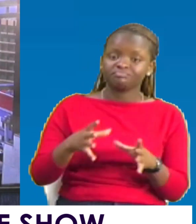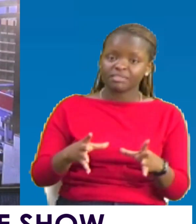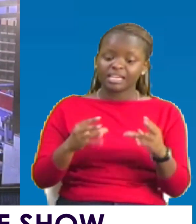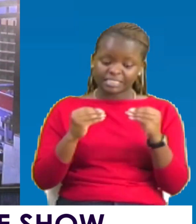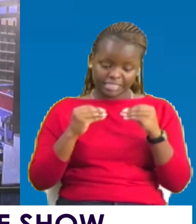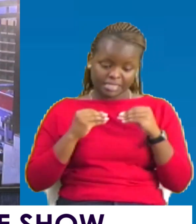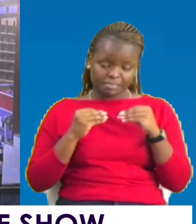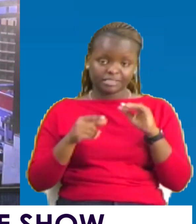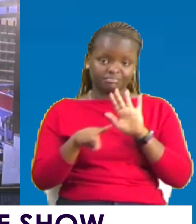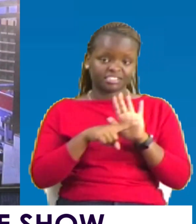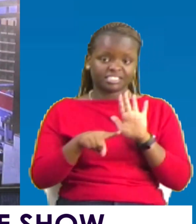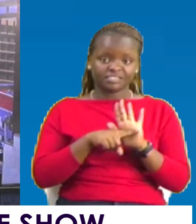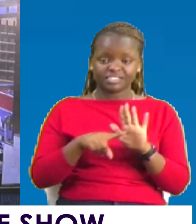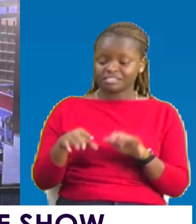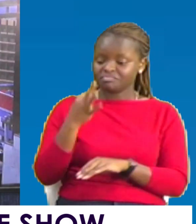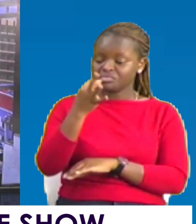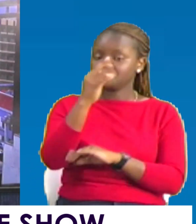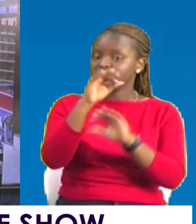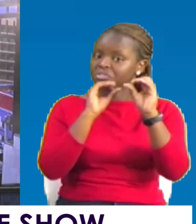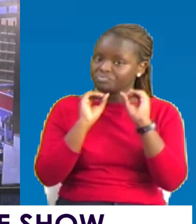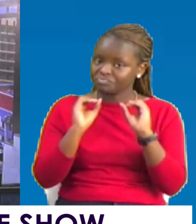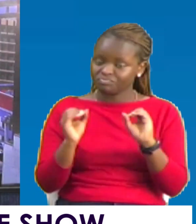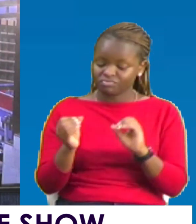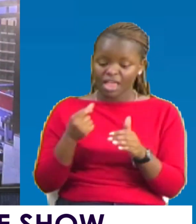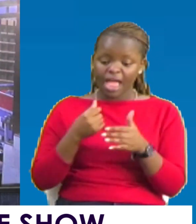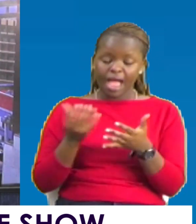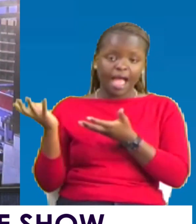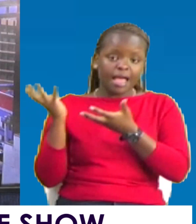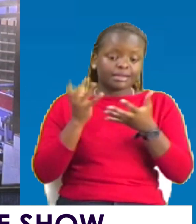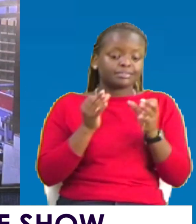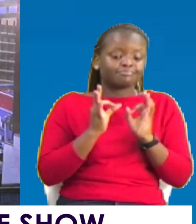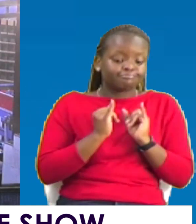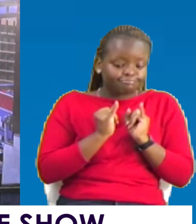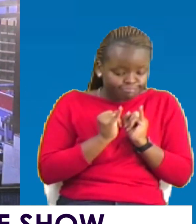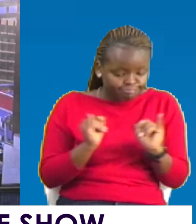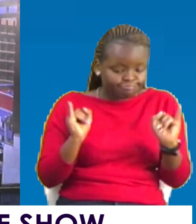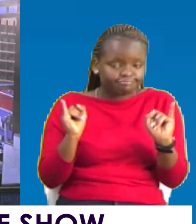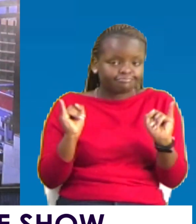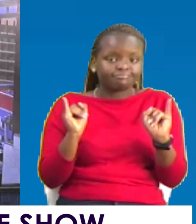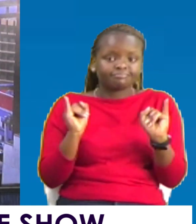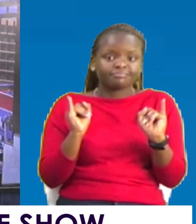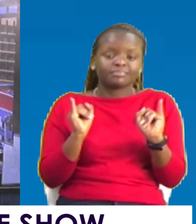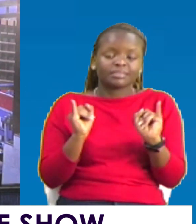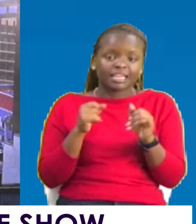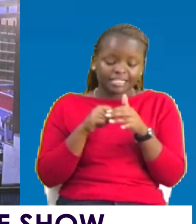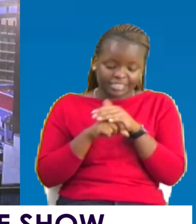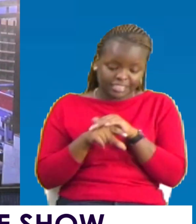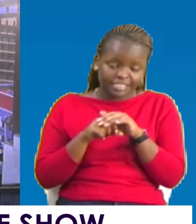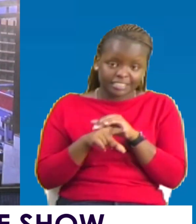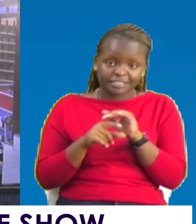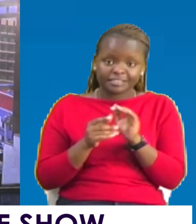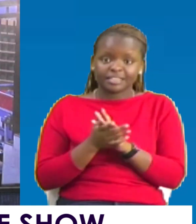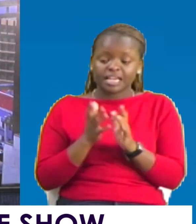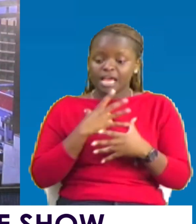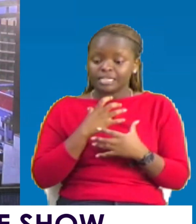the future. No. Carry the pure seed of this country. The right right seed. Trust you